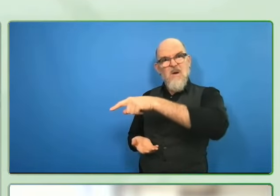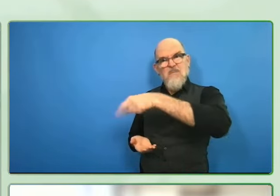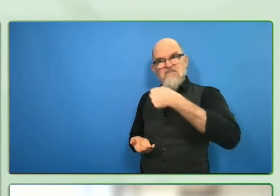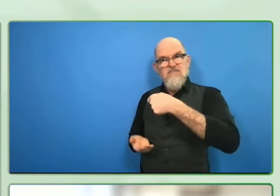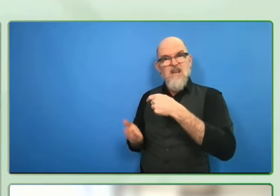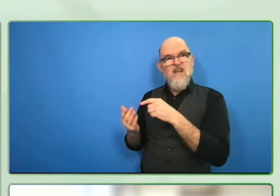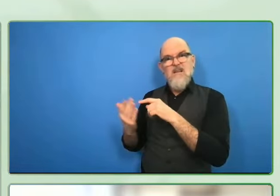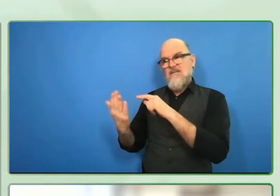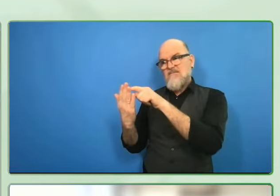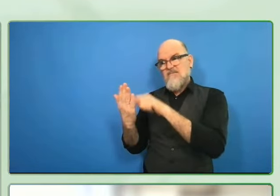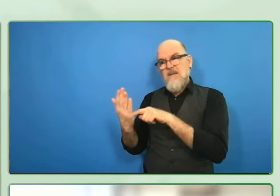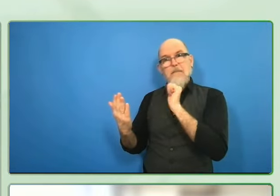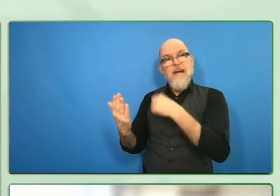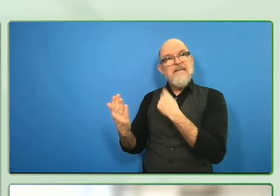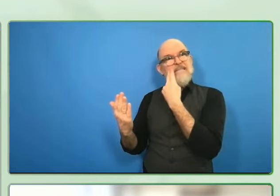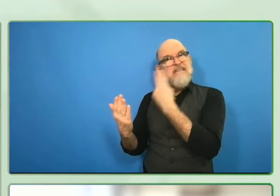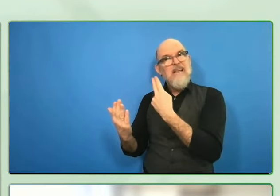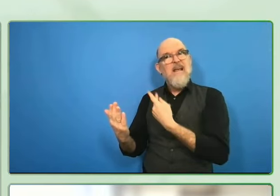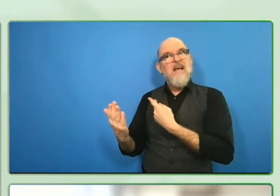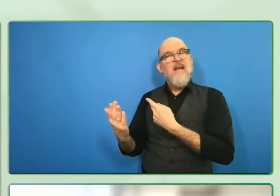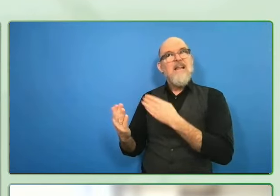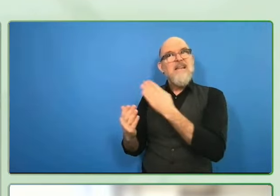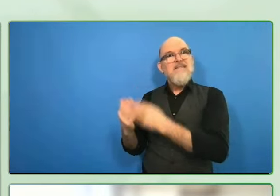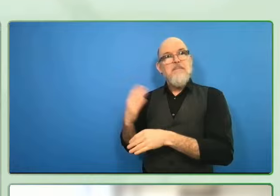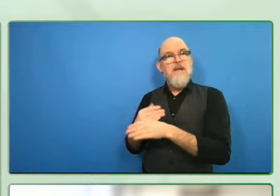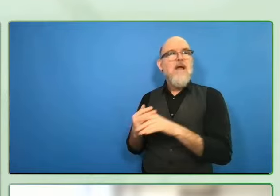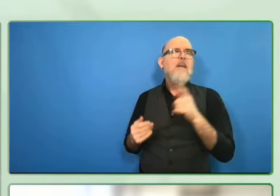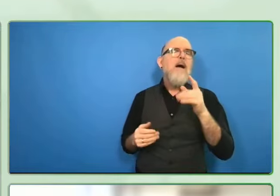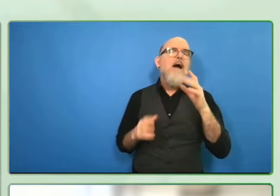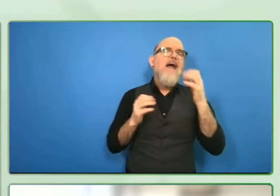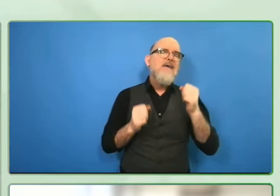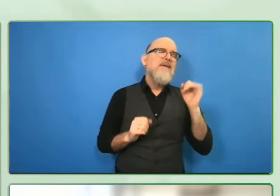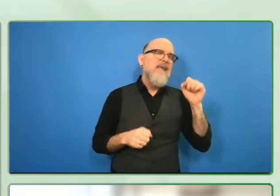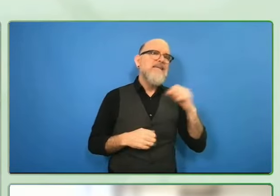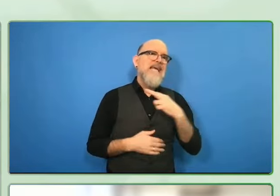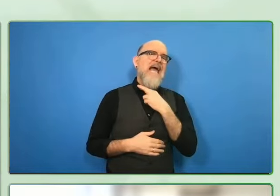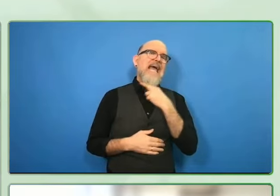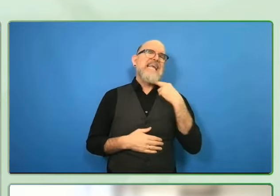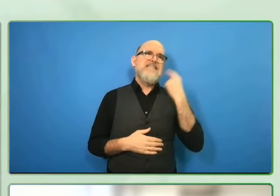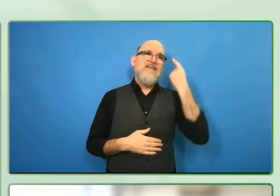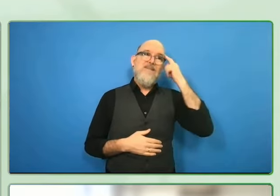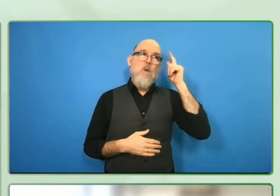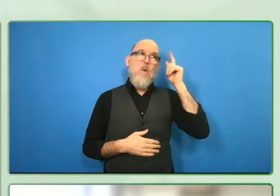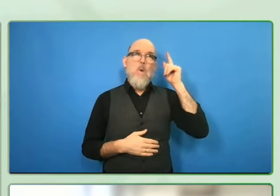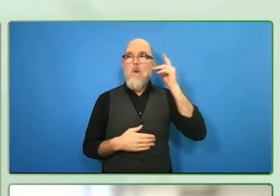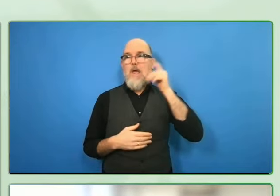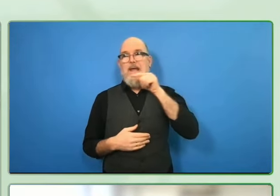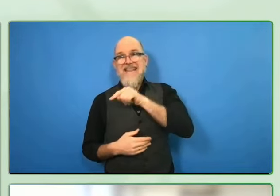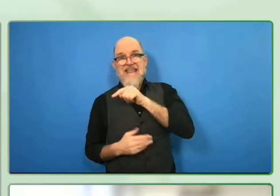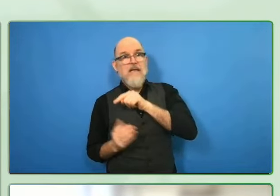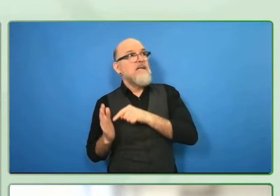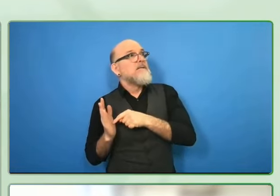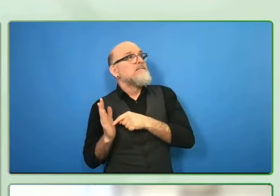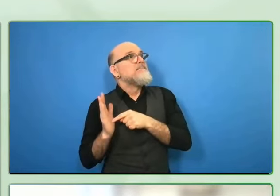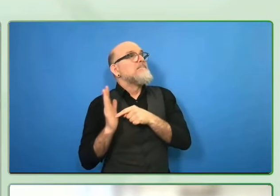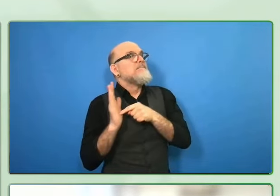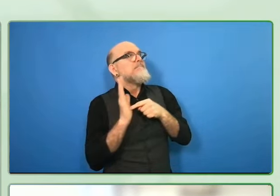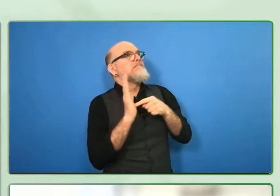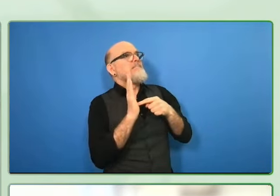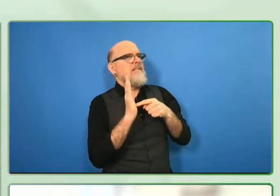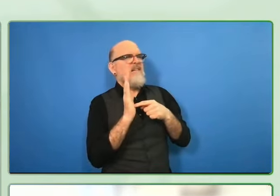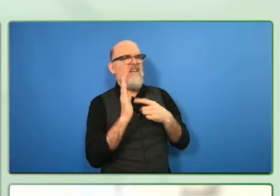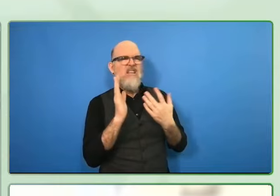risk rather than mitigates. And we're also, of course, talking about some fundamental principles in terms of how you engineer the